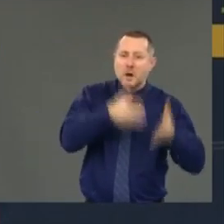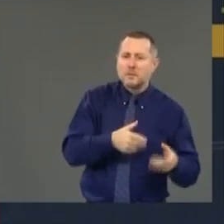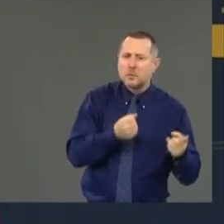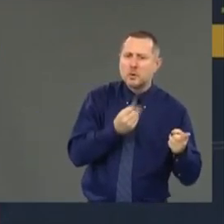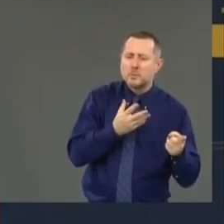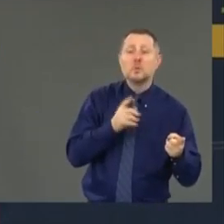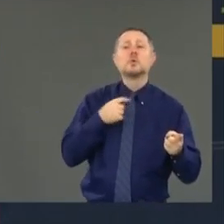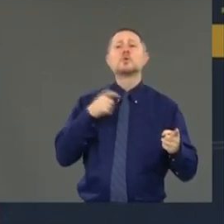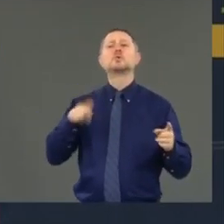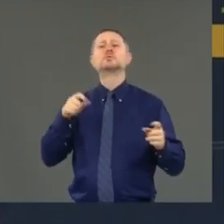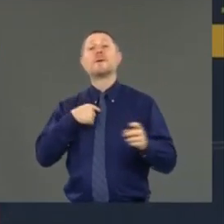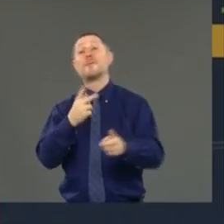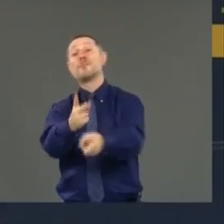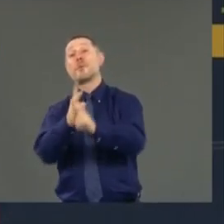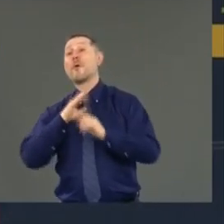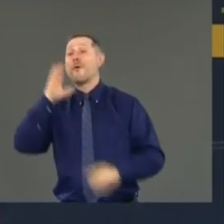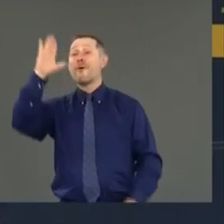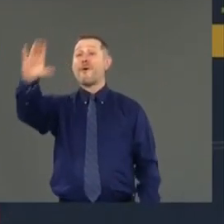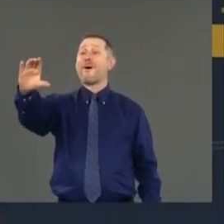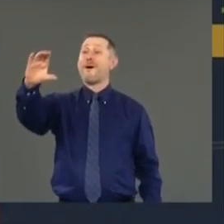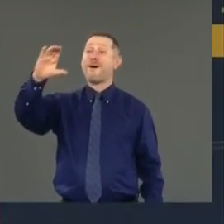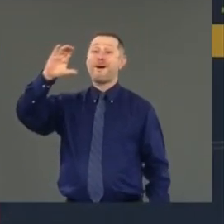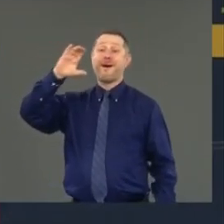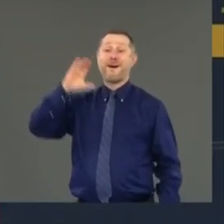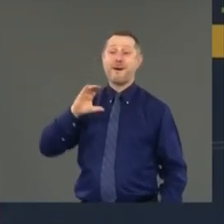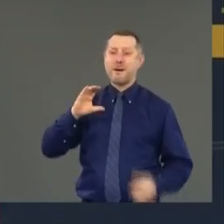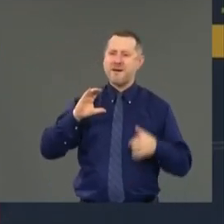for operating expenses